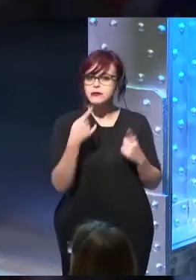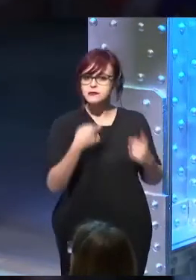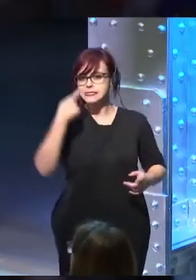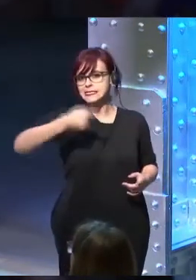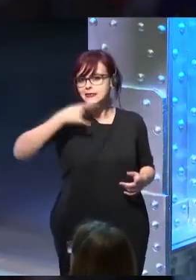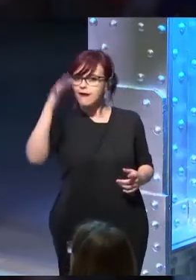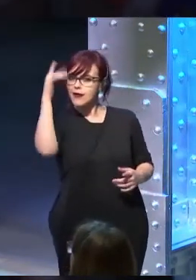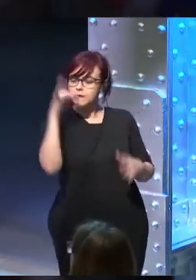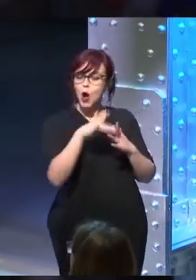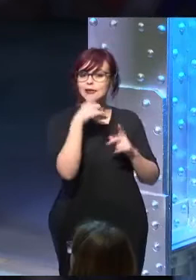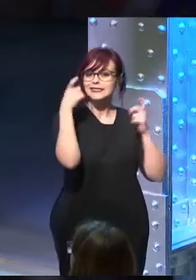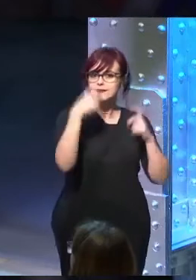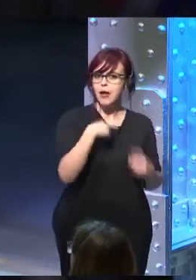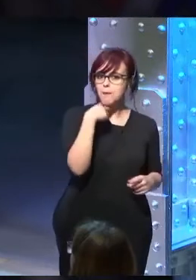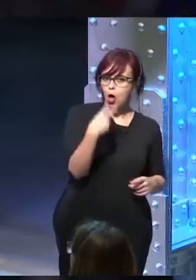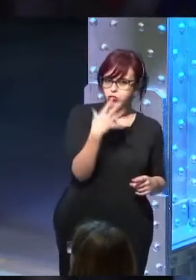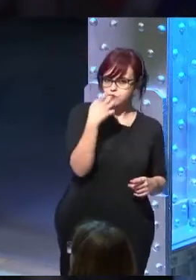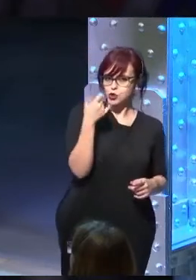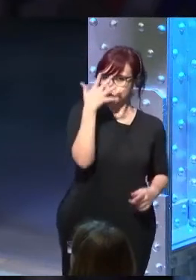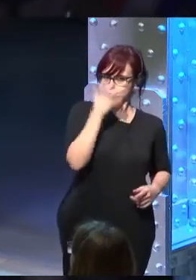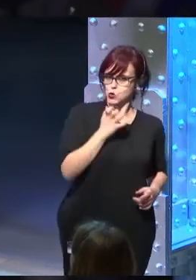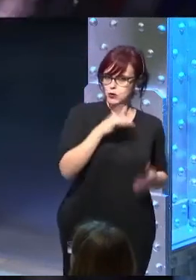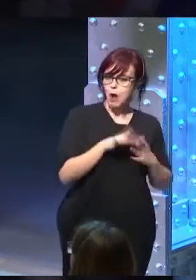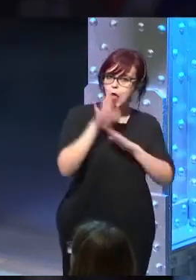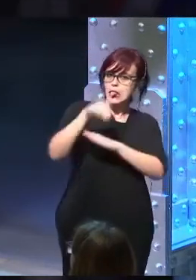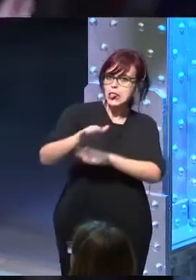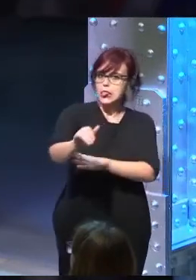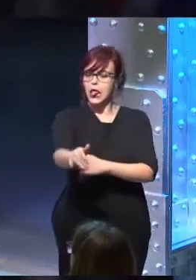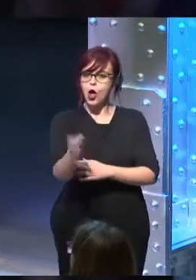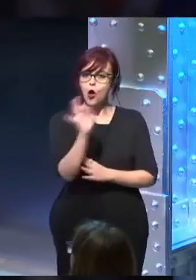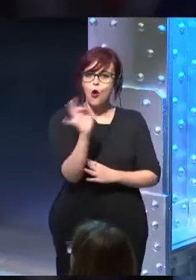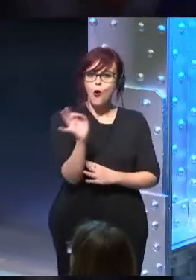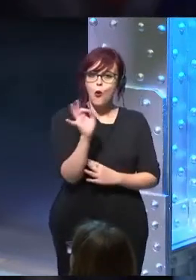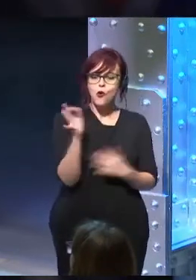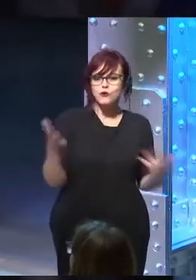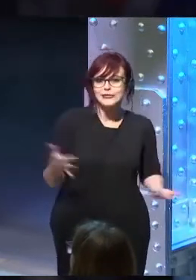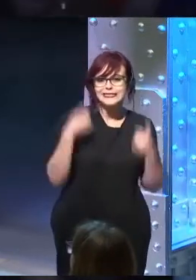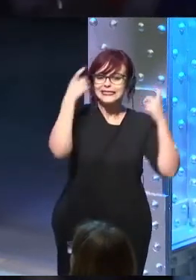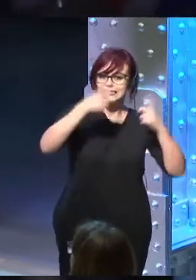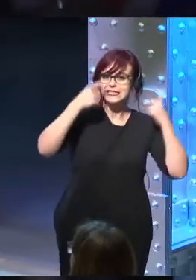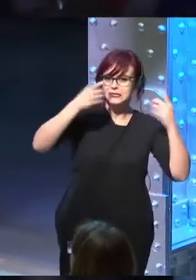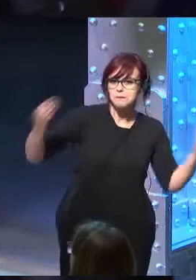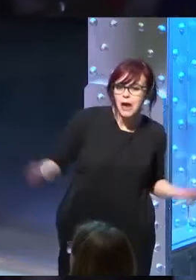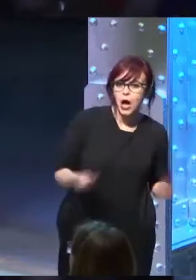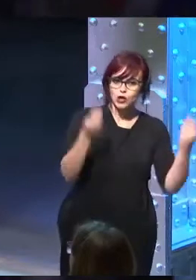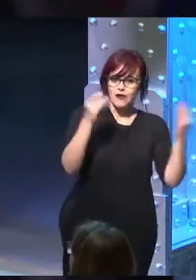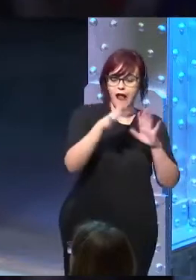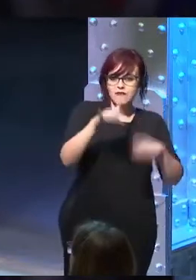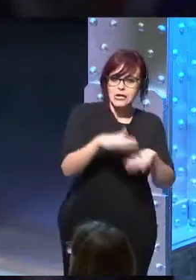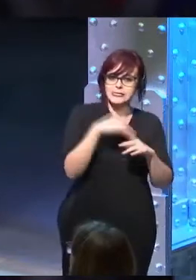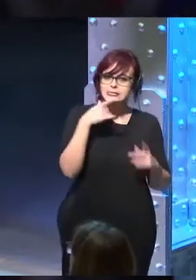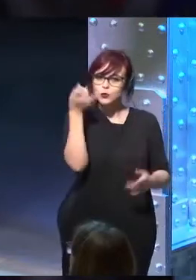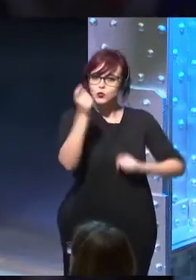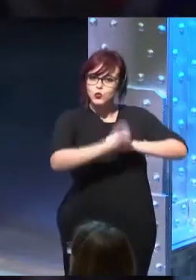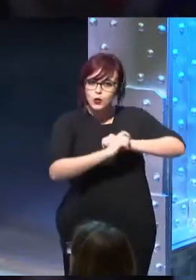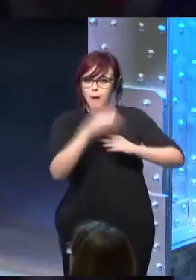lowering the voice on the Margaret Thatcher model, and so on and so on. And in some ways that's fine. If